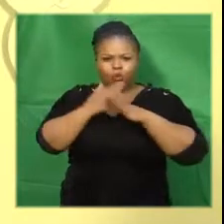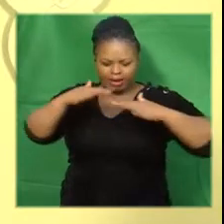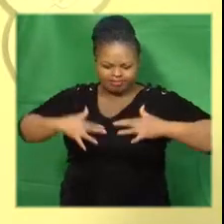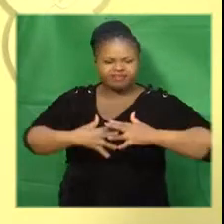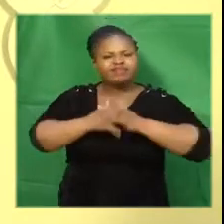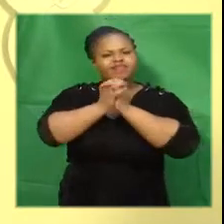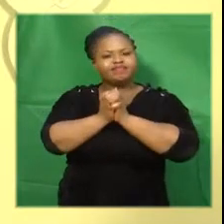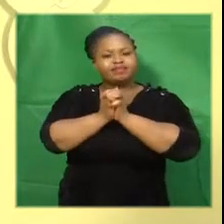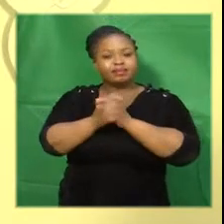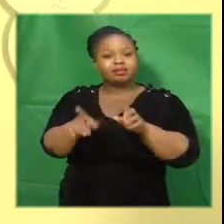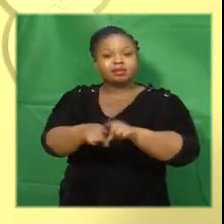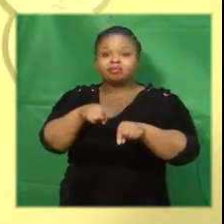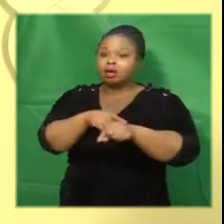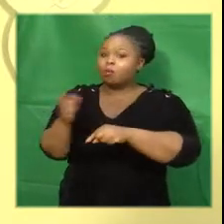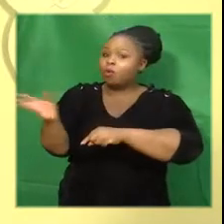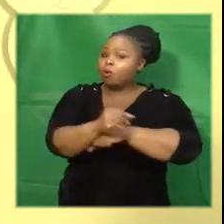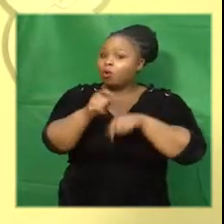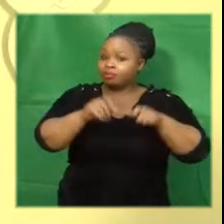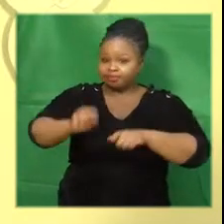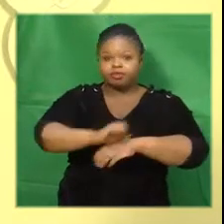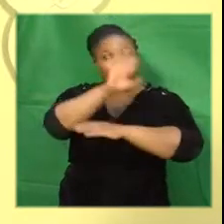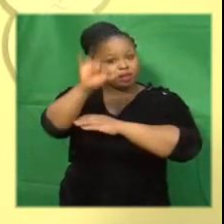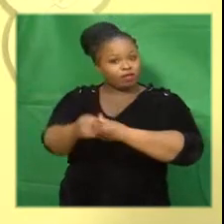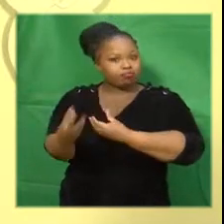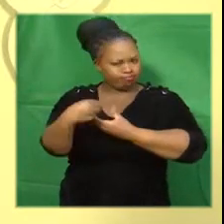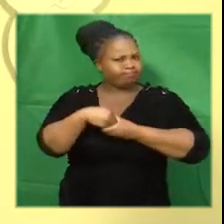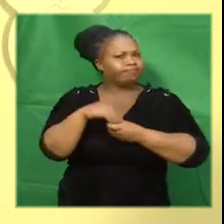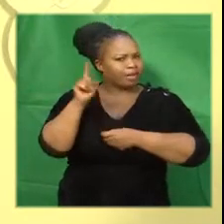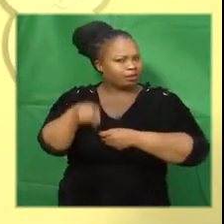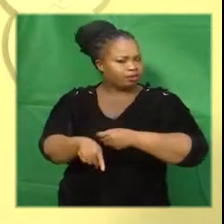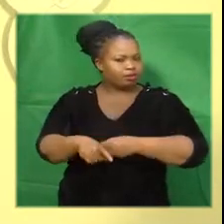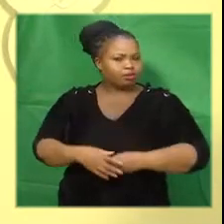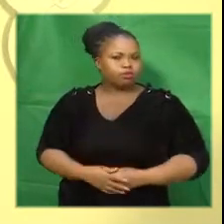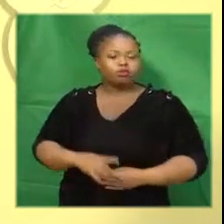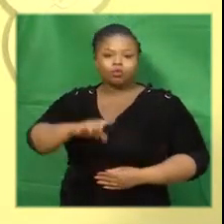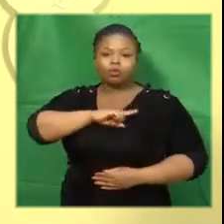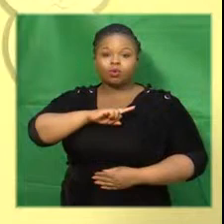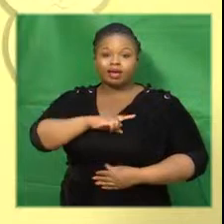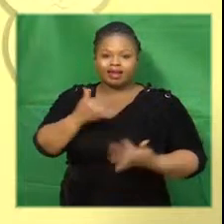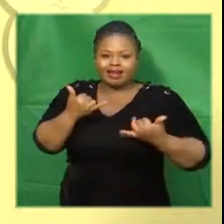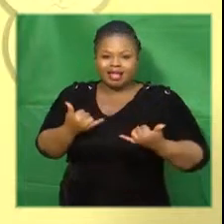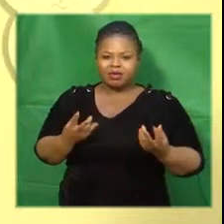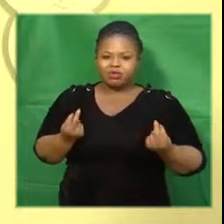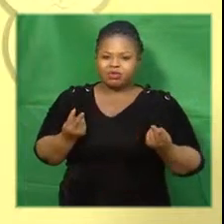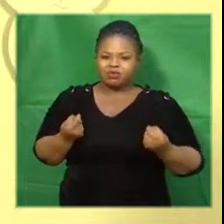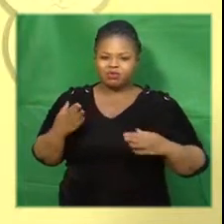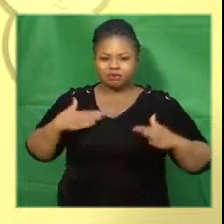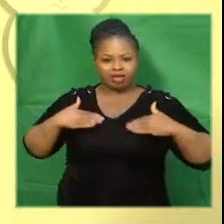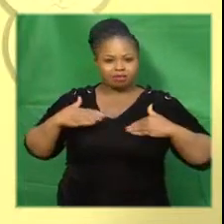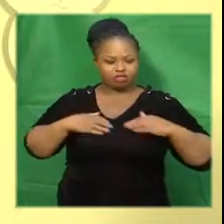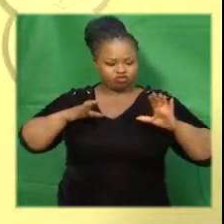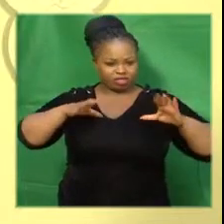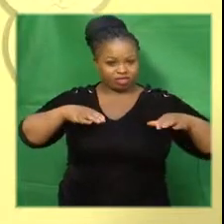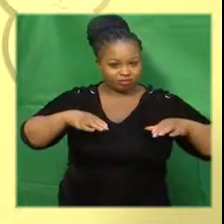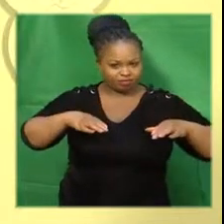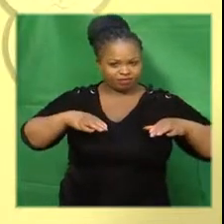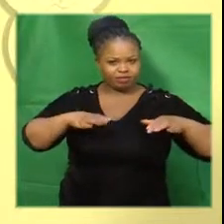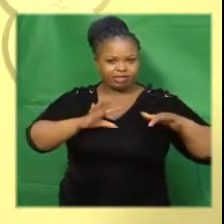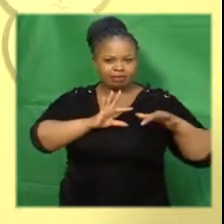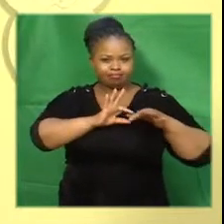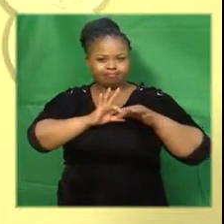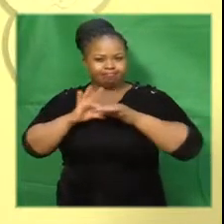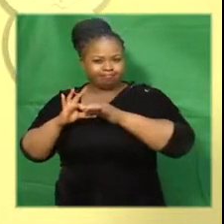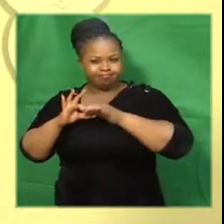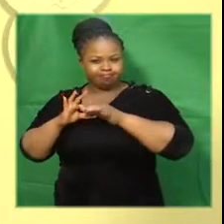active involvement of all South Africans. As this administration, as this collective,